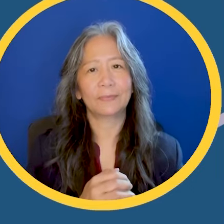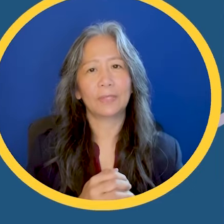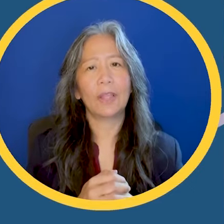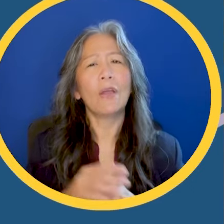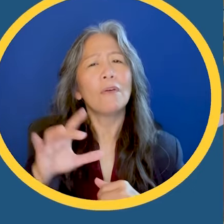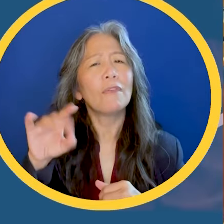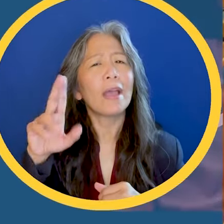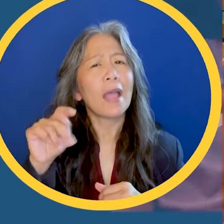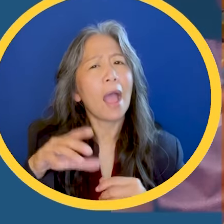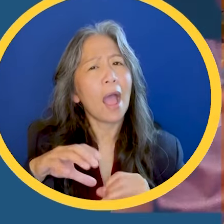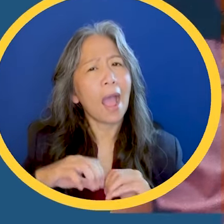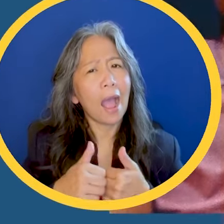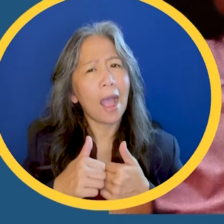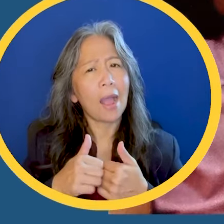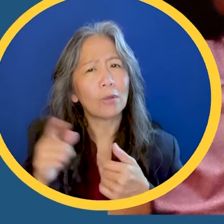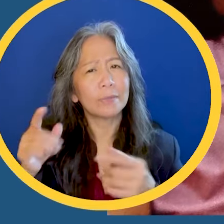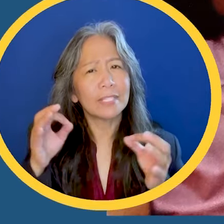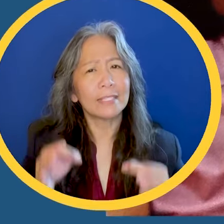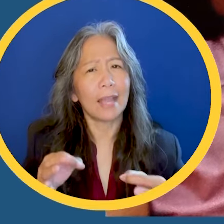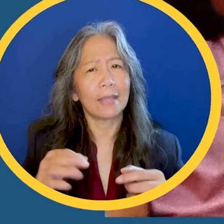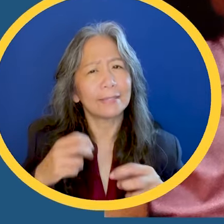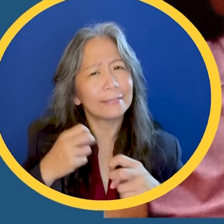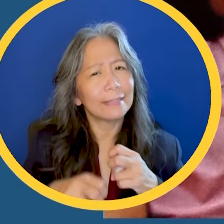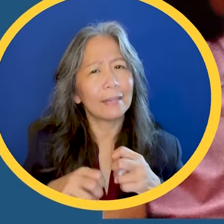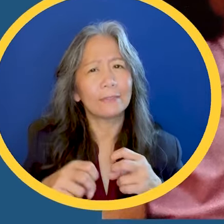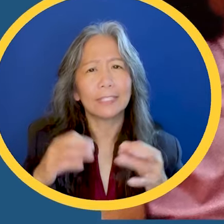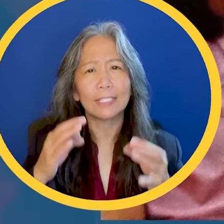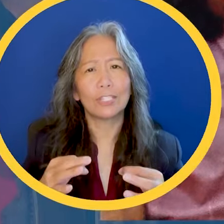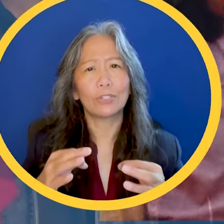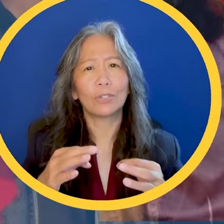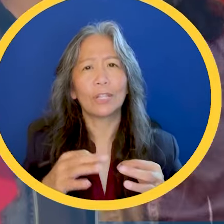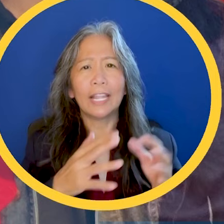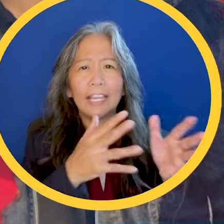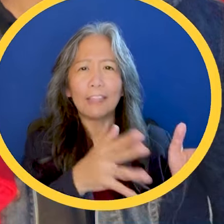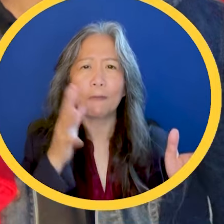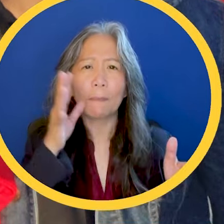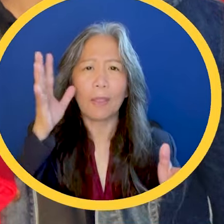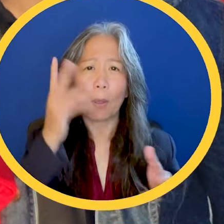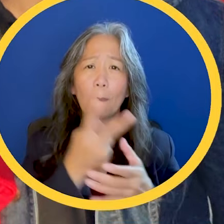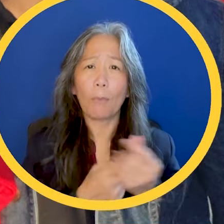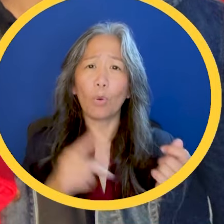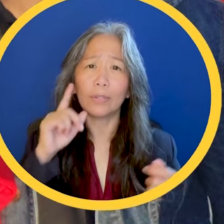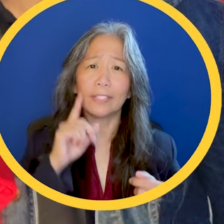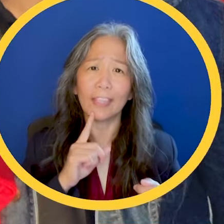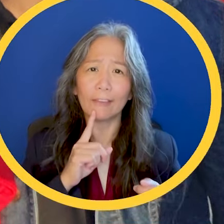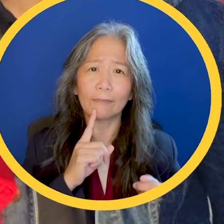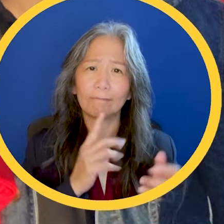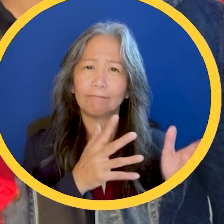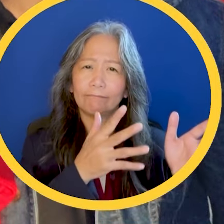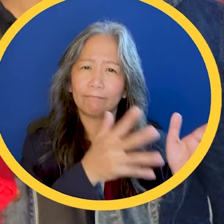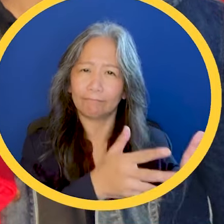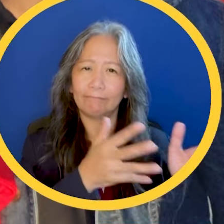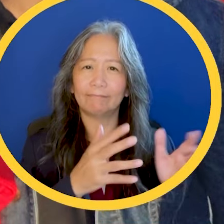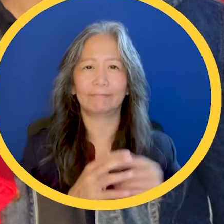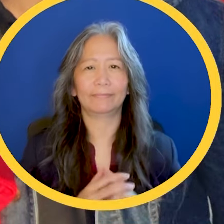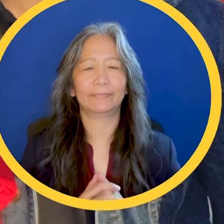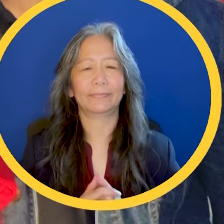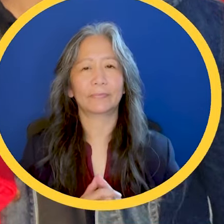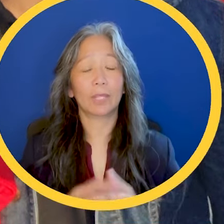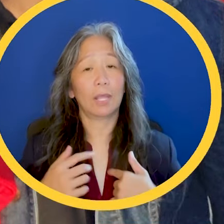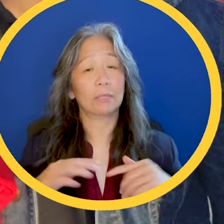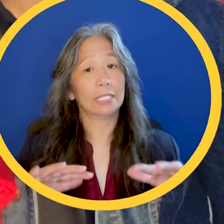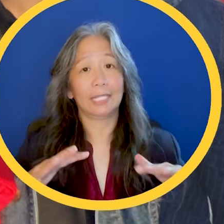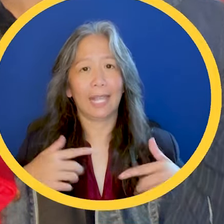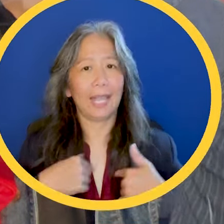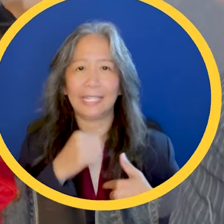find out how they came to that difficult decision of leaving their parents, who are both deaf, behind. I was shaking.